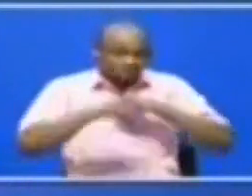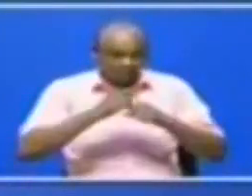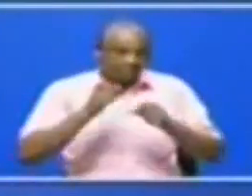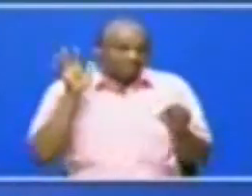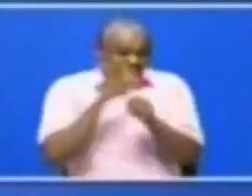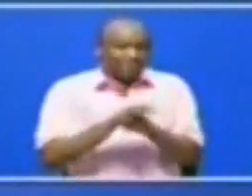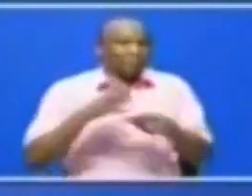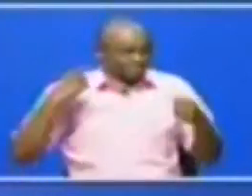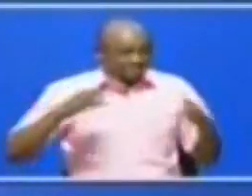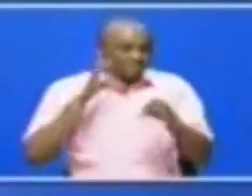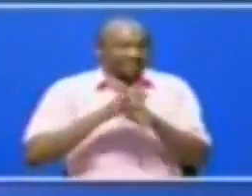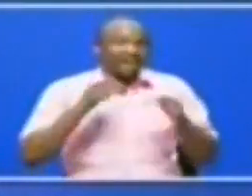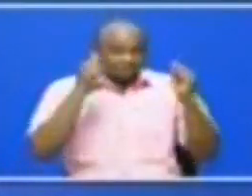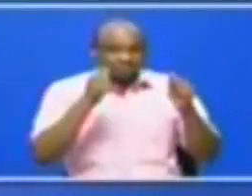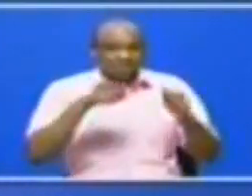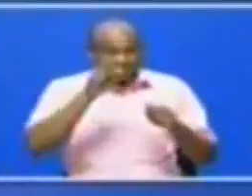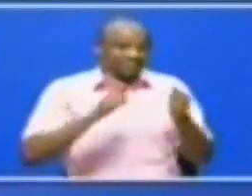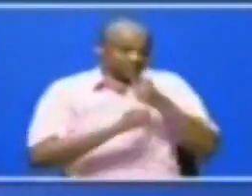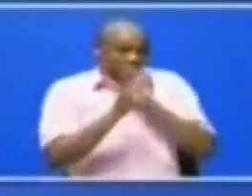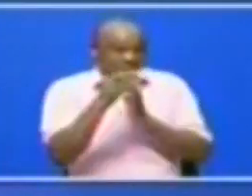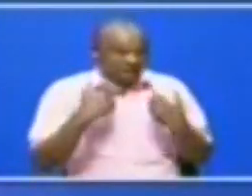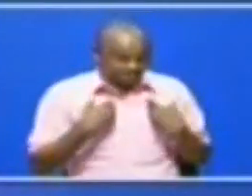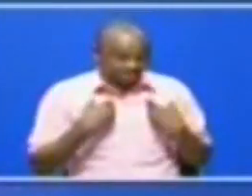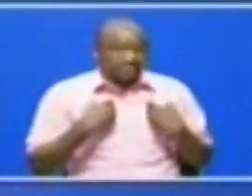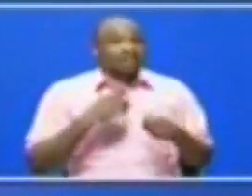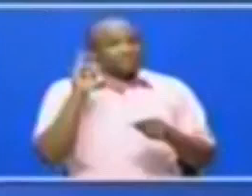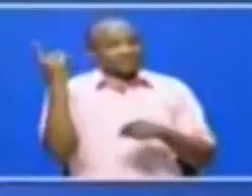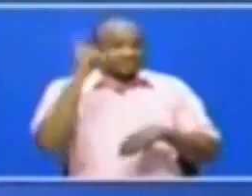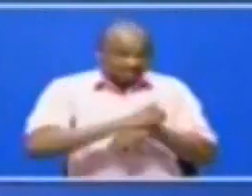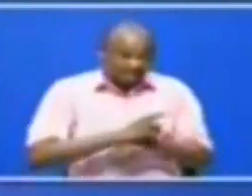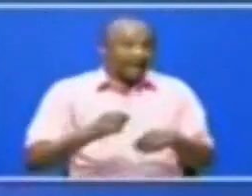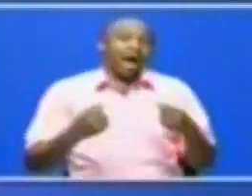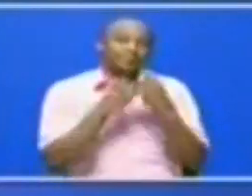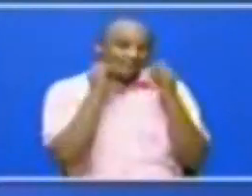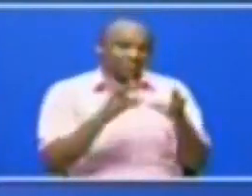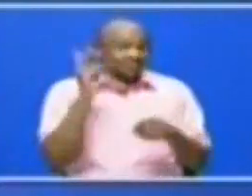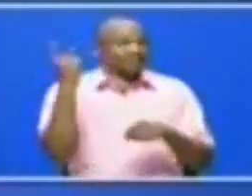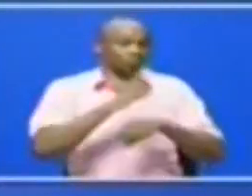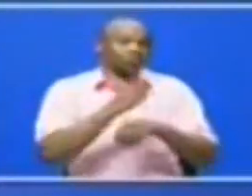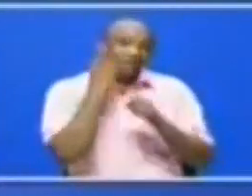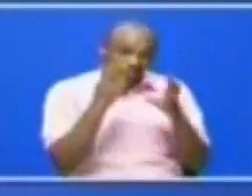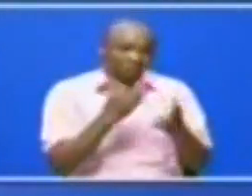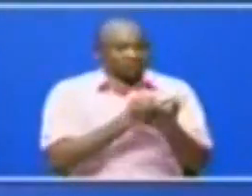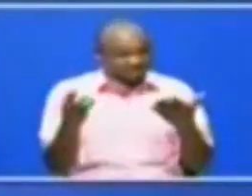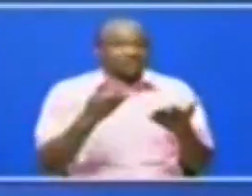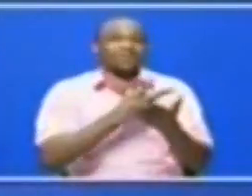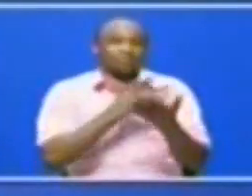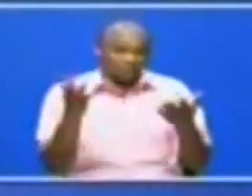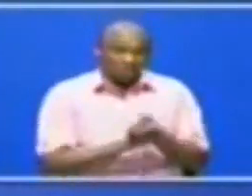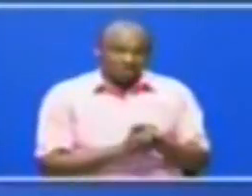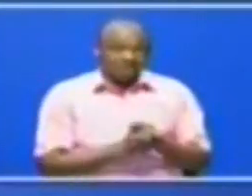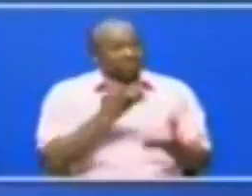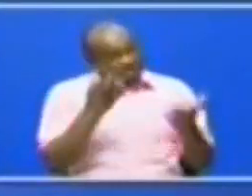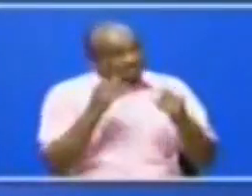route is that it depresses its own supporters, because you'll go there day one, nothing happens, day two, nothing happens, week three, week four. And then